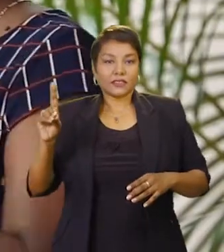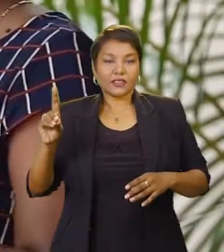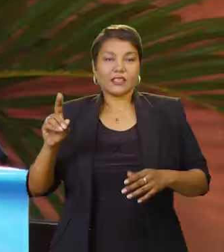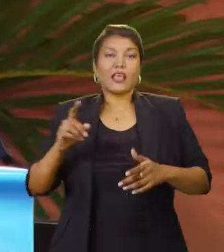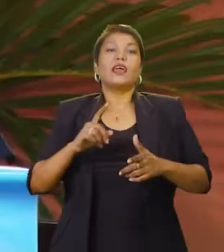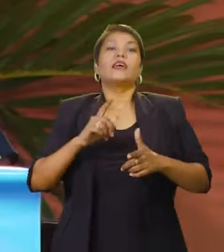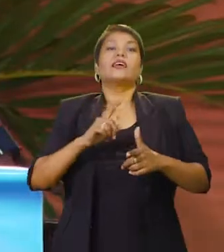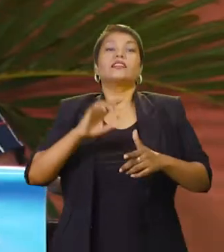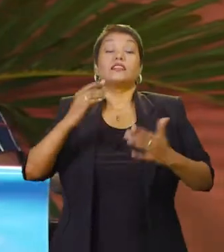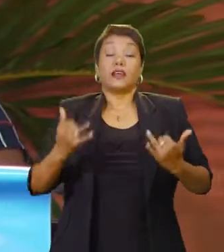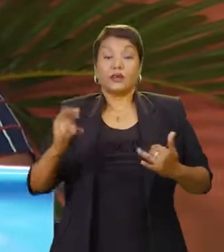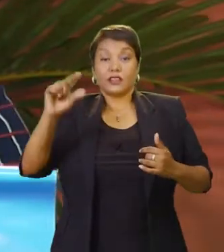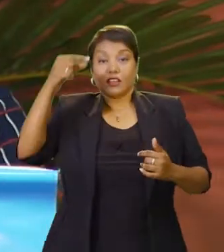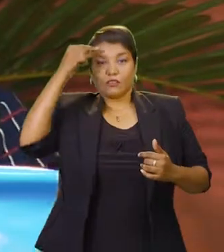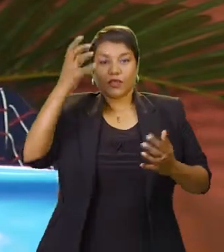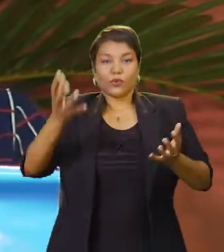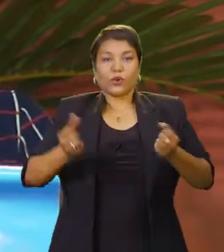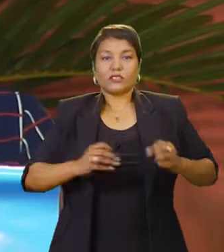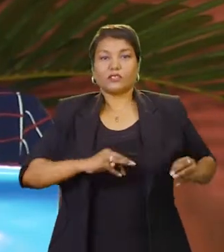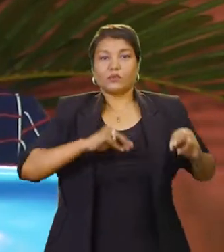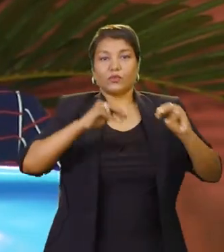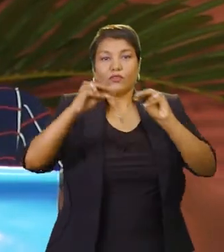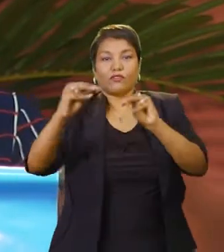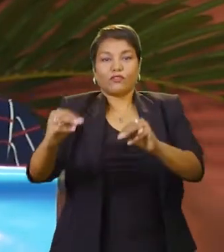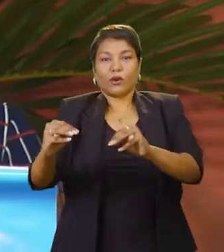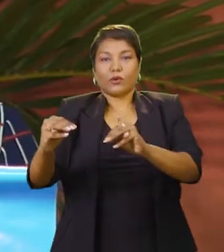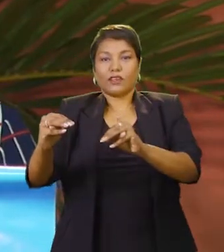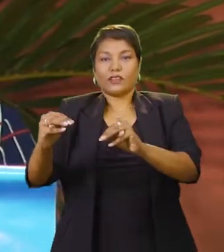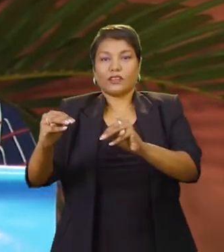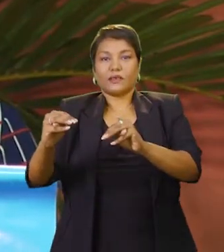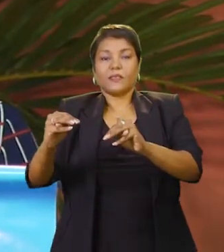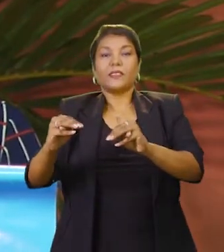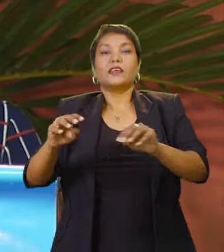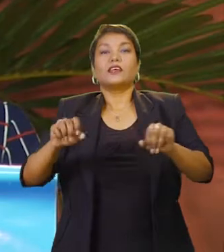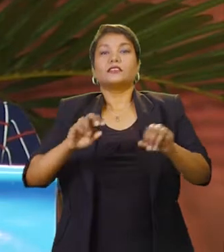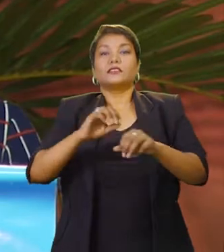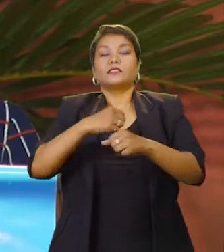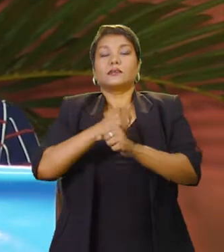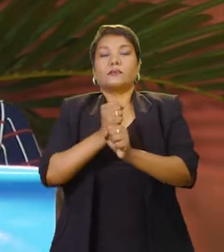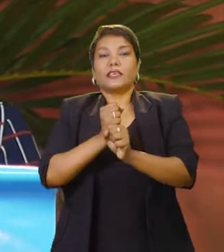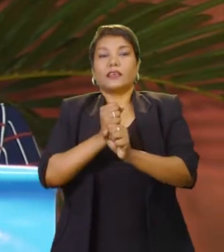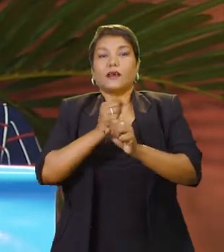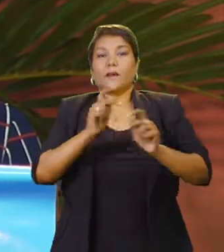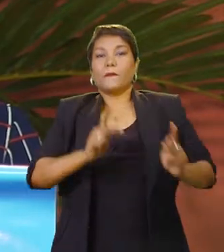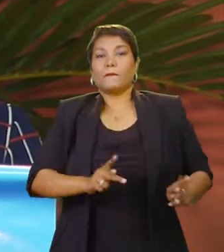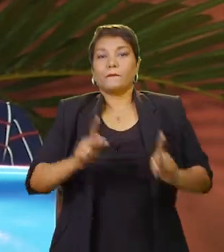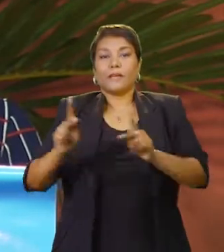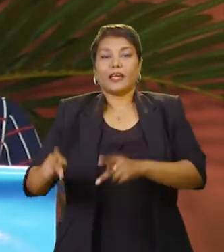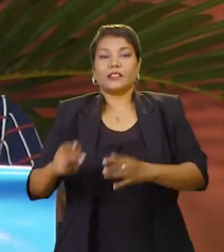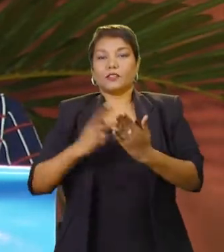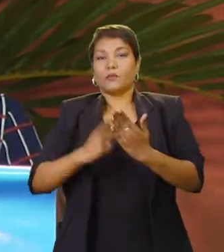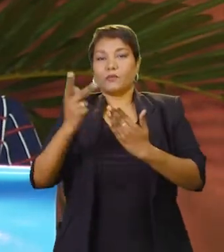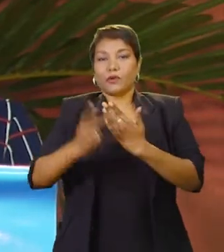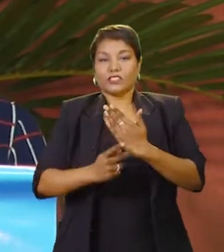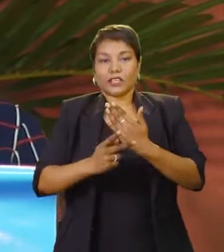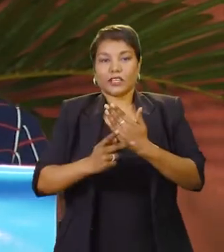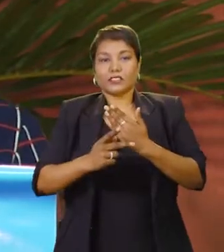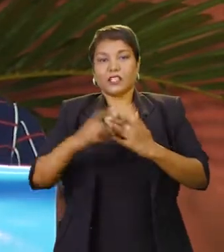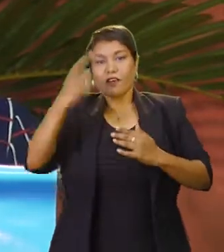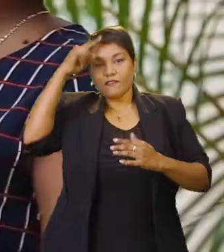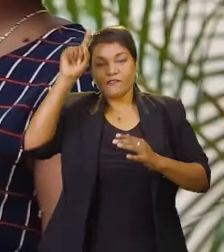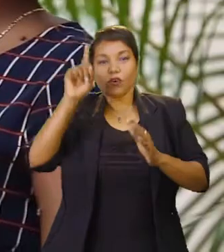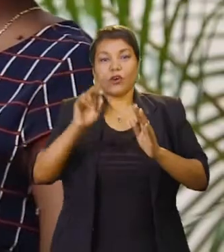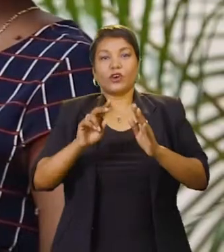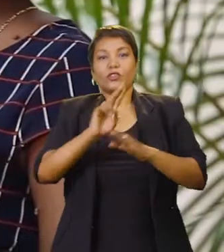with pilots so that we can understand how can TV white spaces fit within the context of our unique